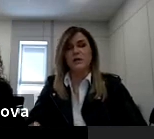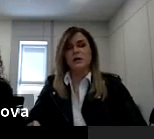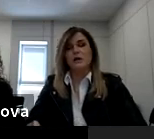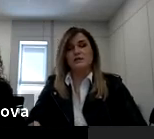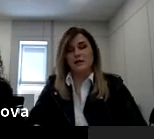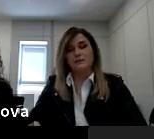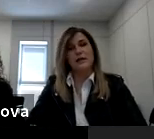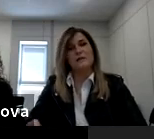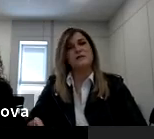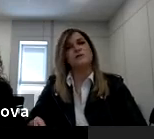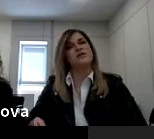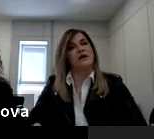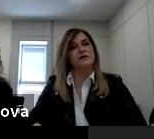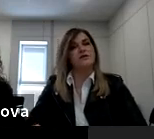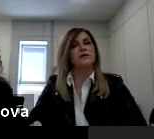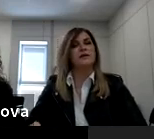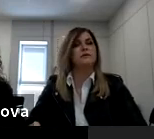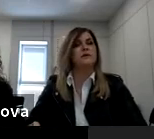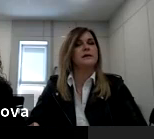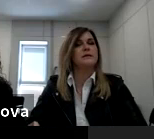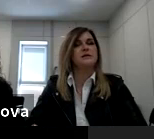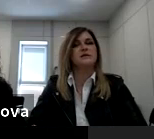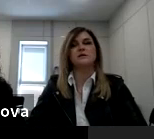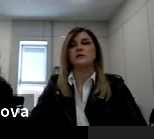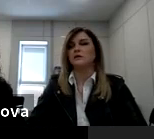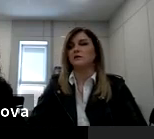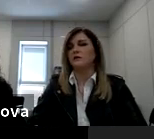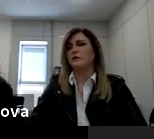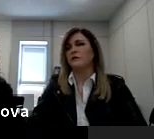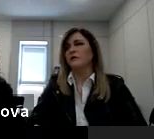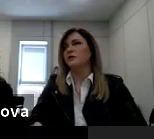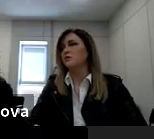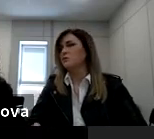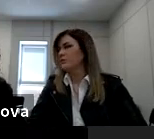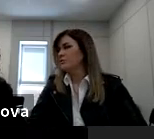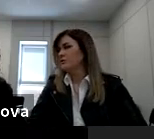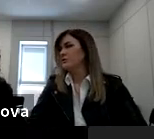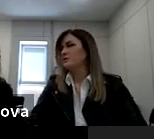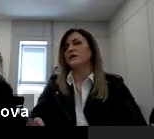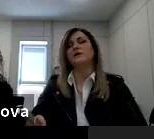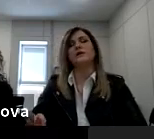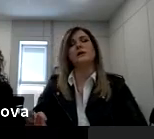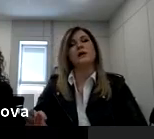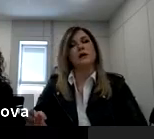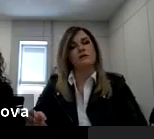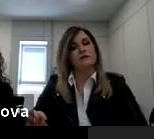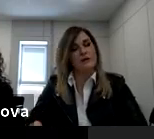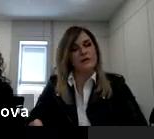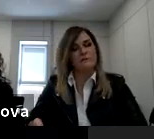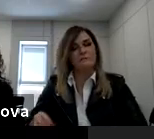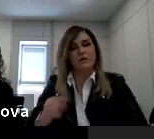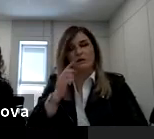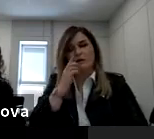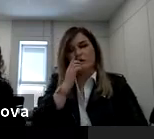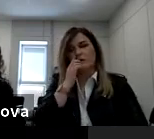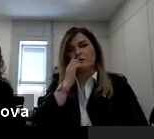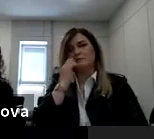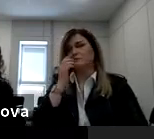course. Sometimes we charge when we meet a very huge project, so with